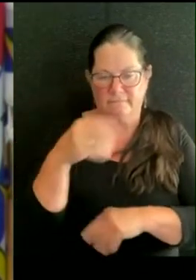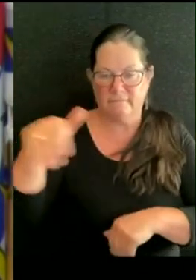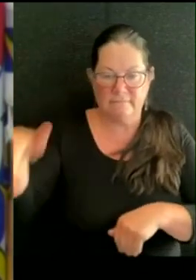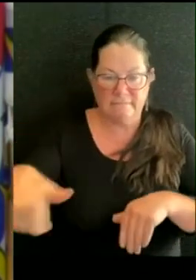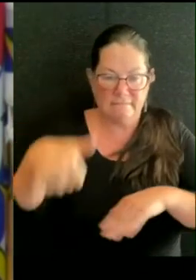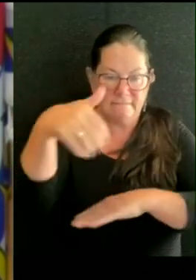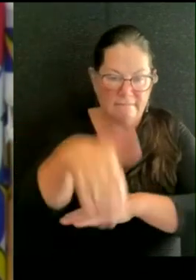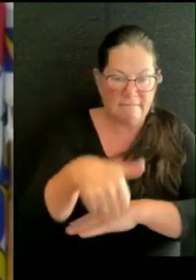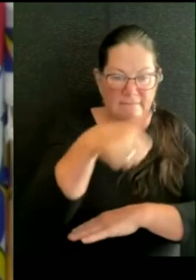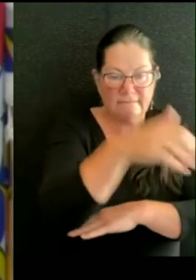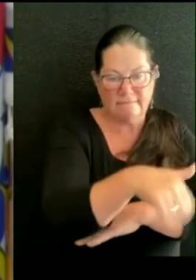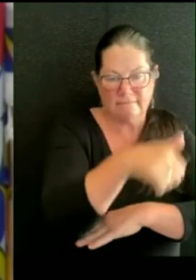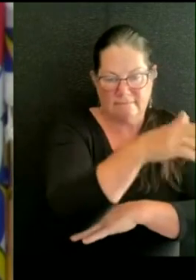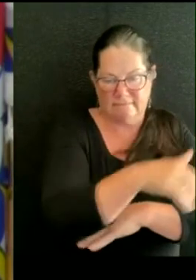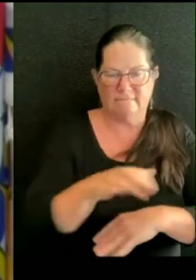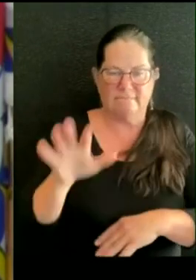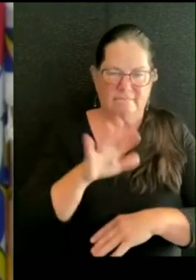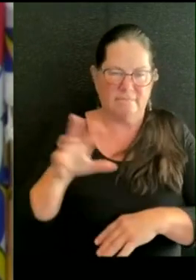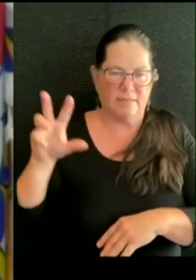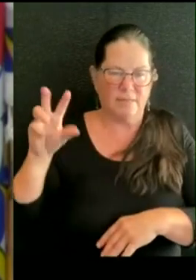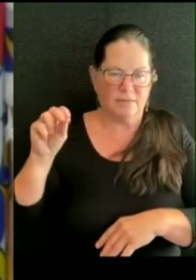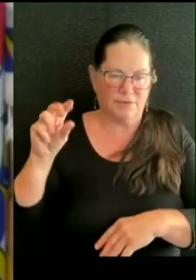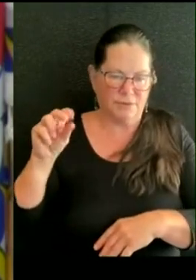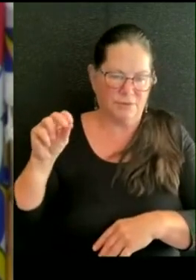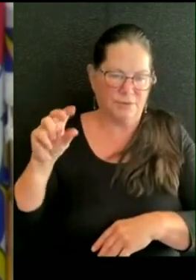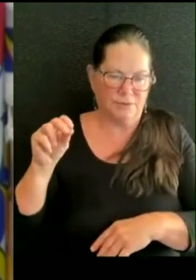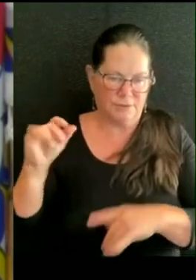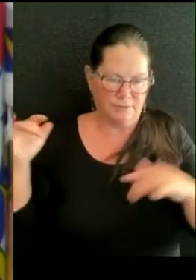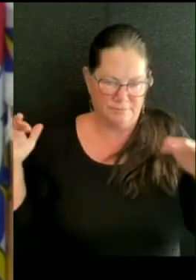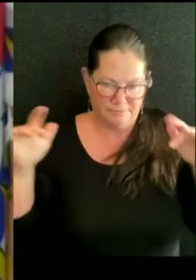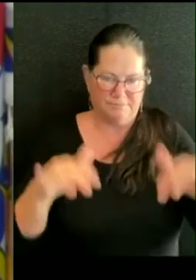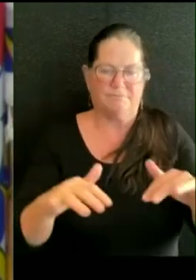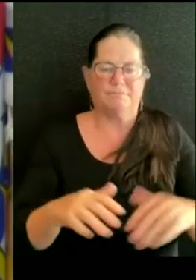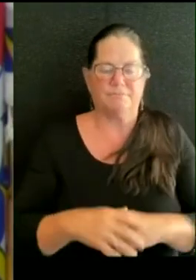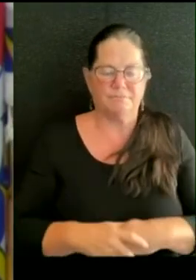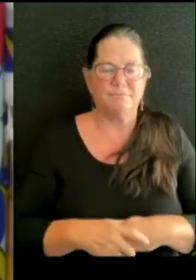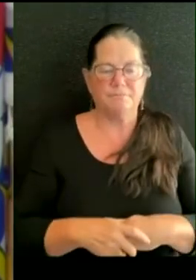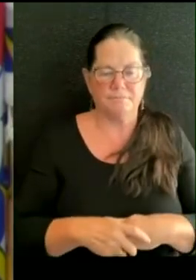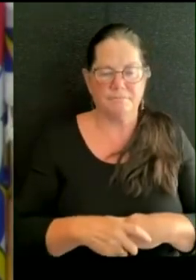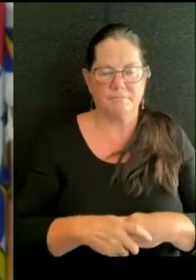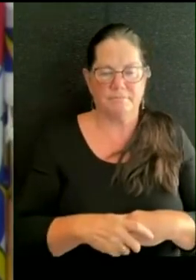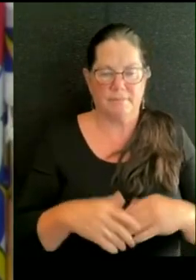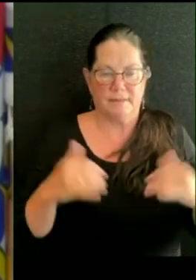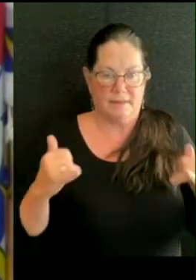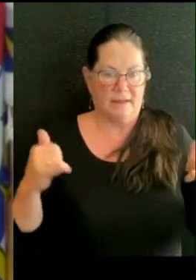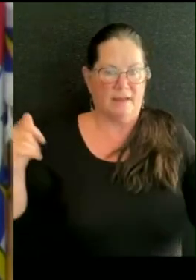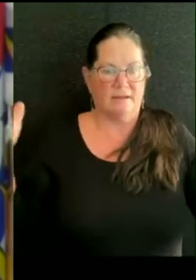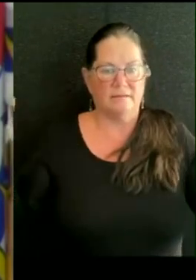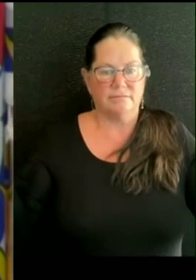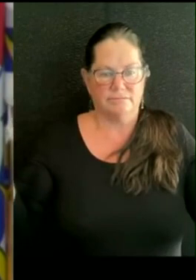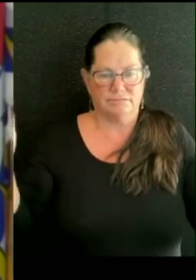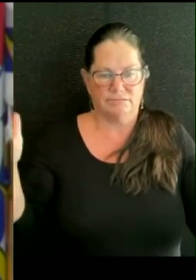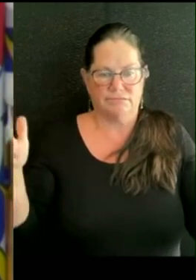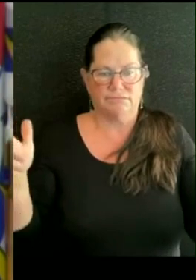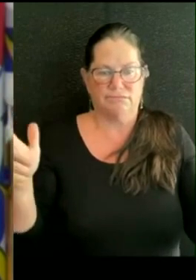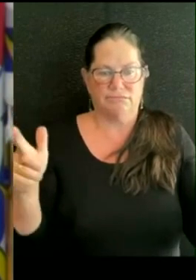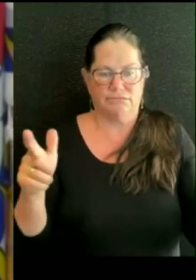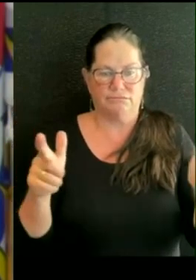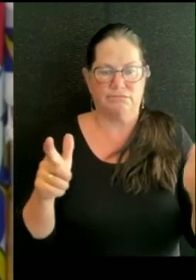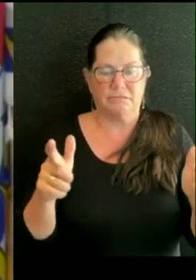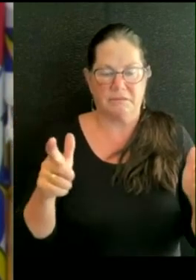There were further reductions in evacuation orders yesterday, which I'll let the fire chief speak to,